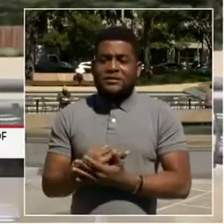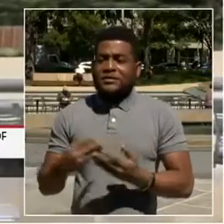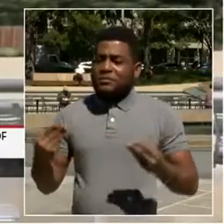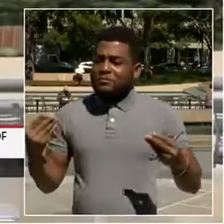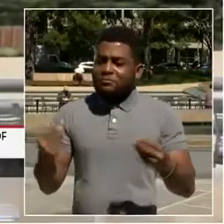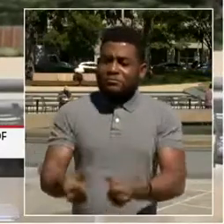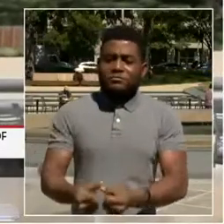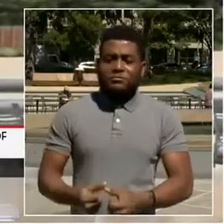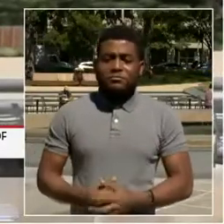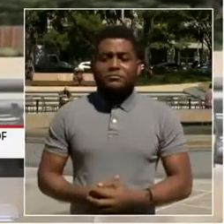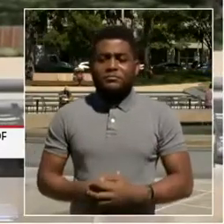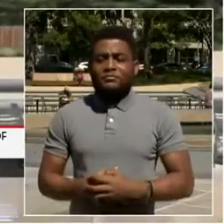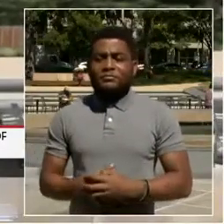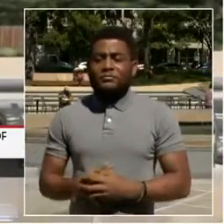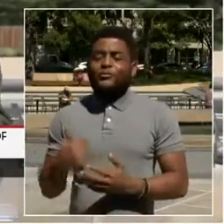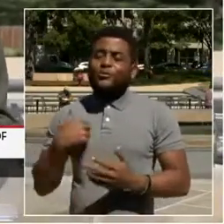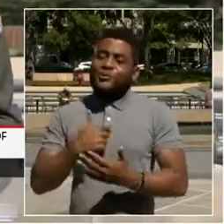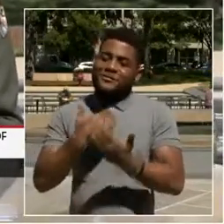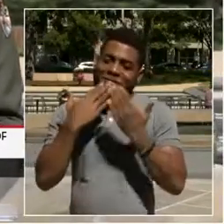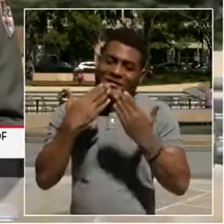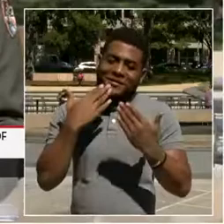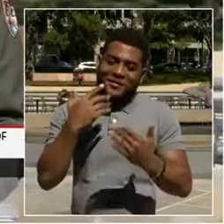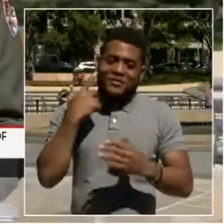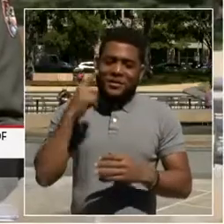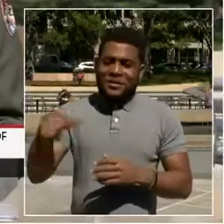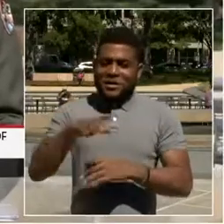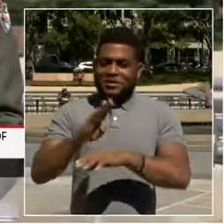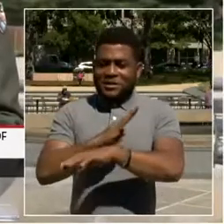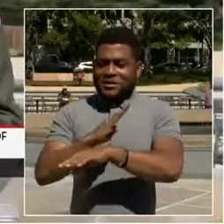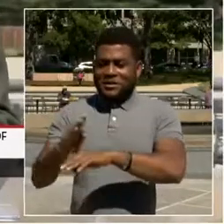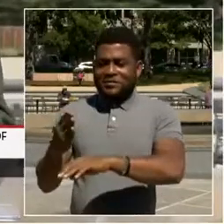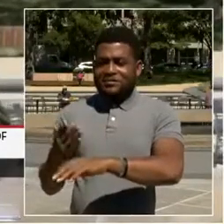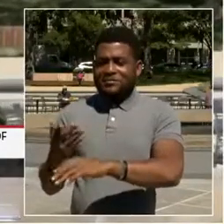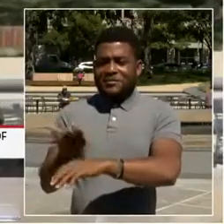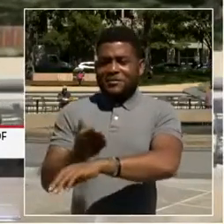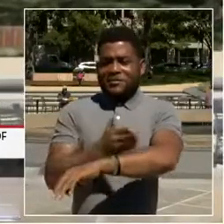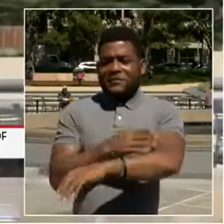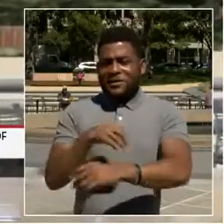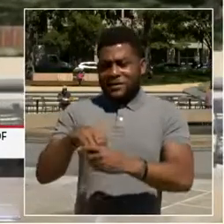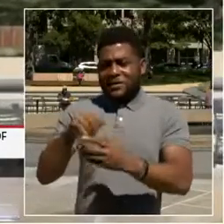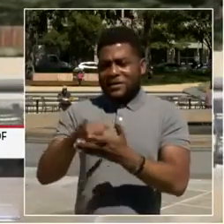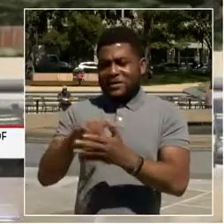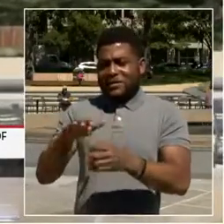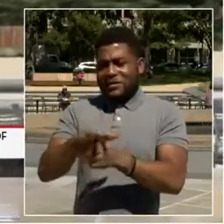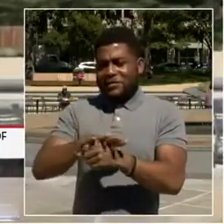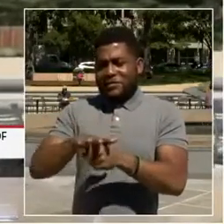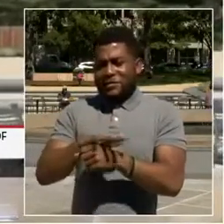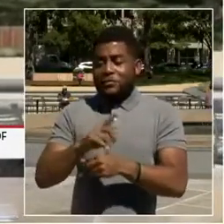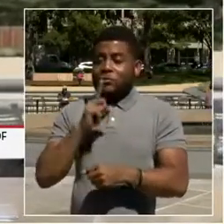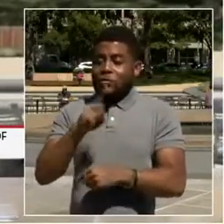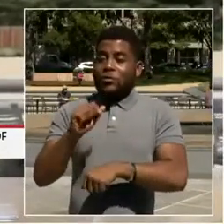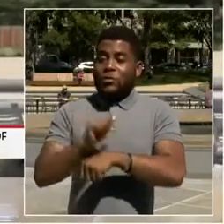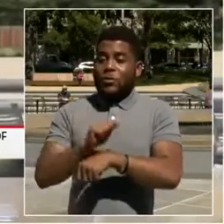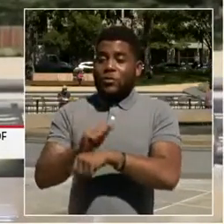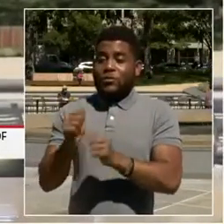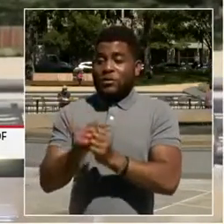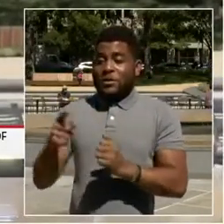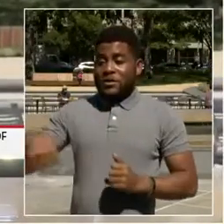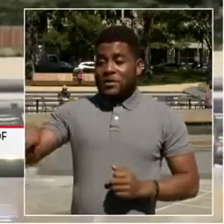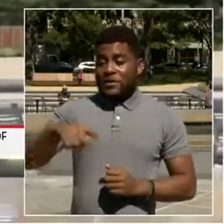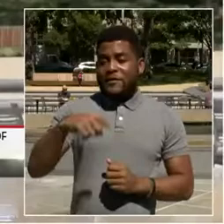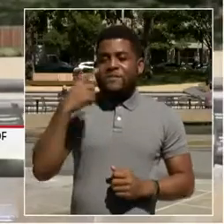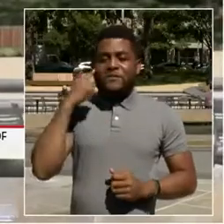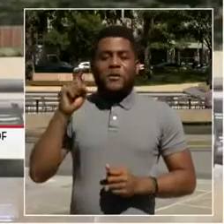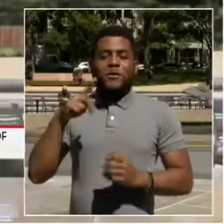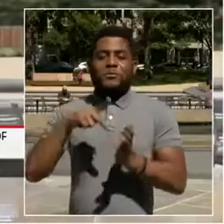particularly fortunate that the business improvement districts work with us and many of these parks, and most importantly, to keep the parks